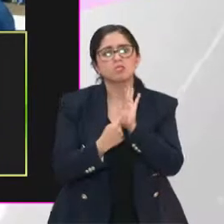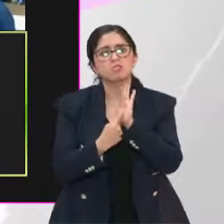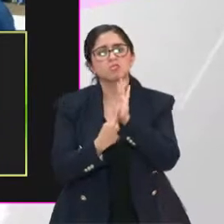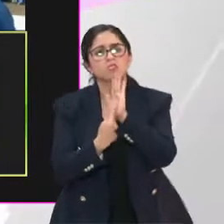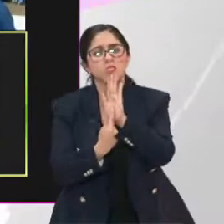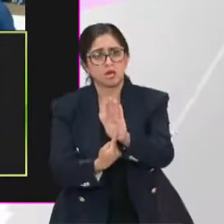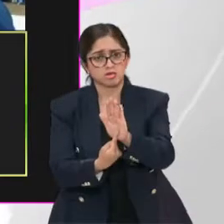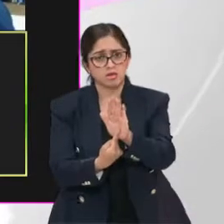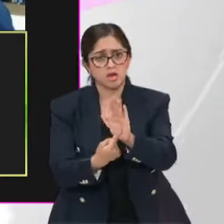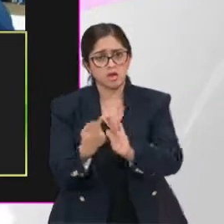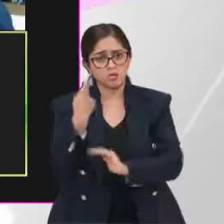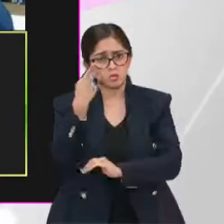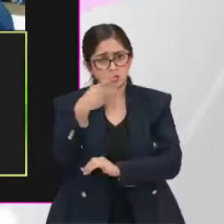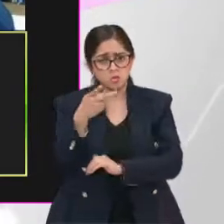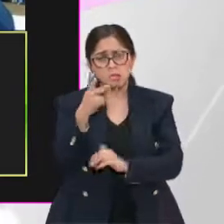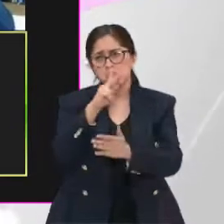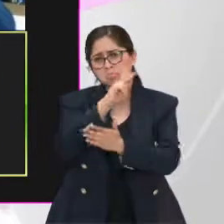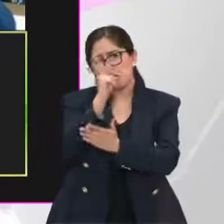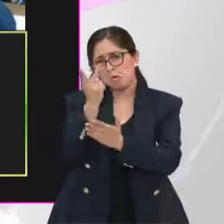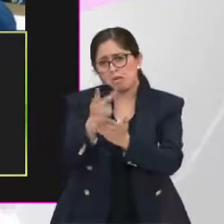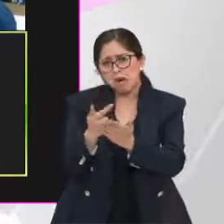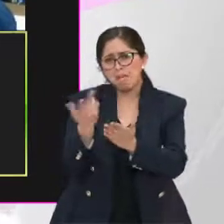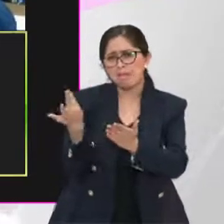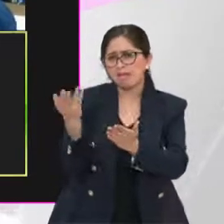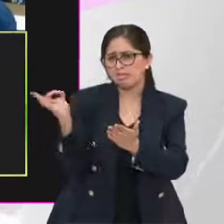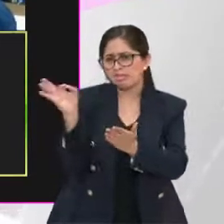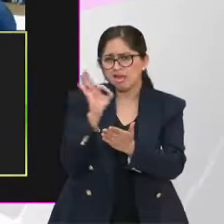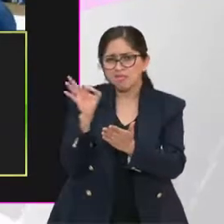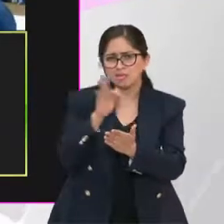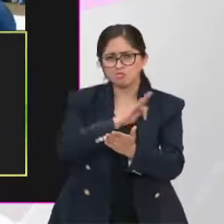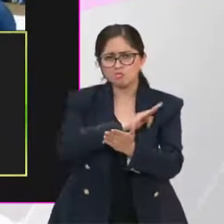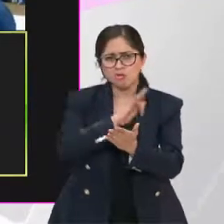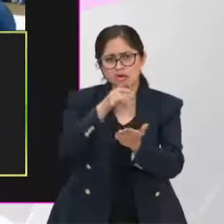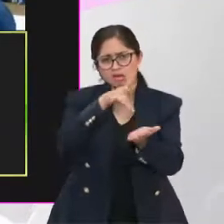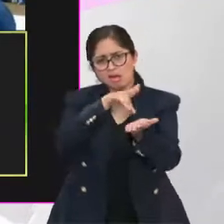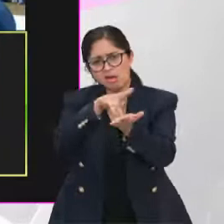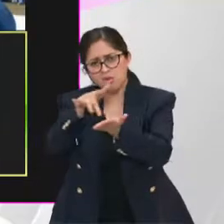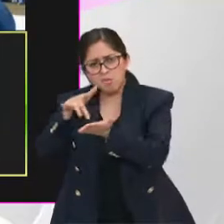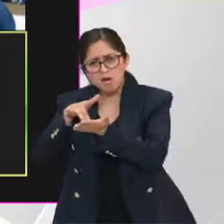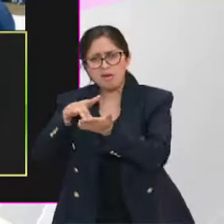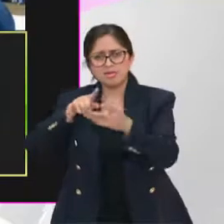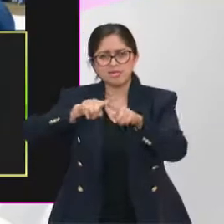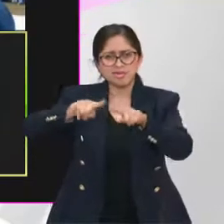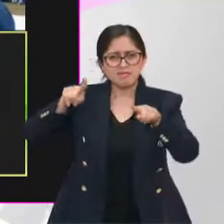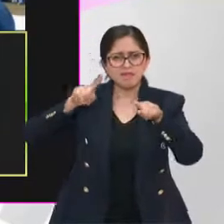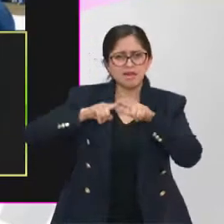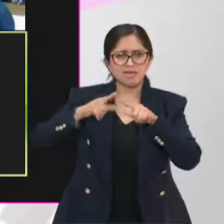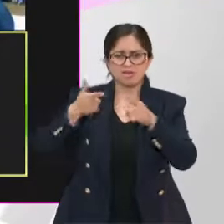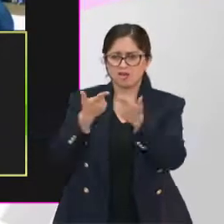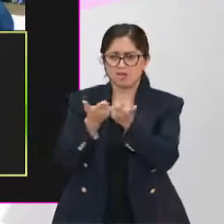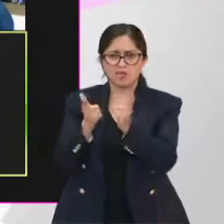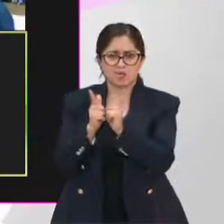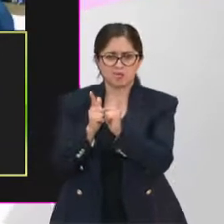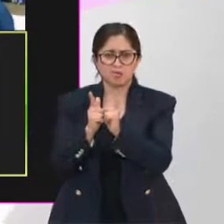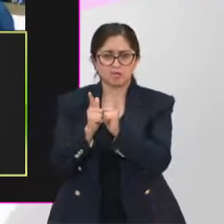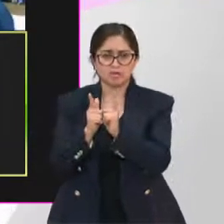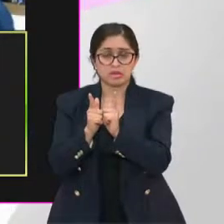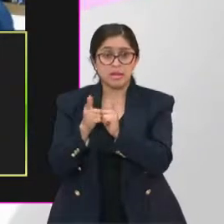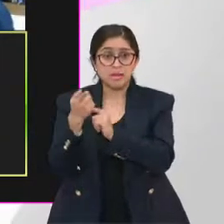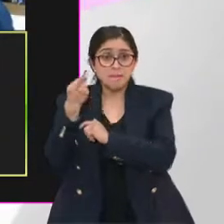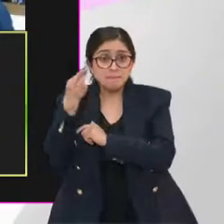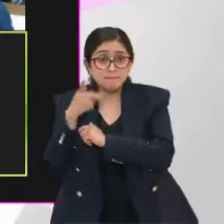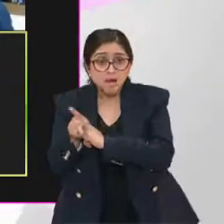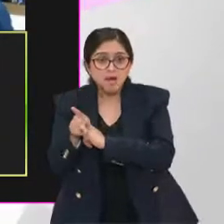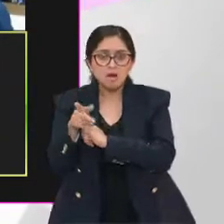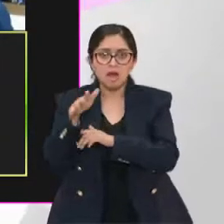that is about a program that could be interesting for the different groups at the same times